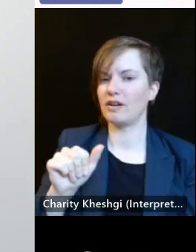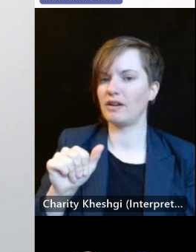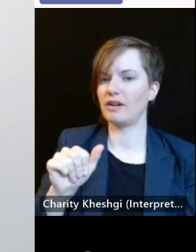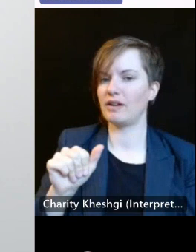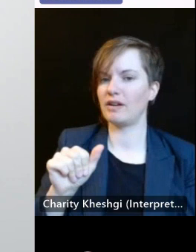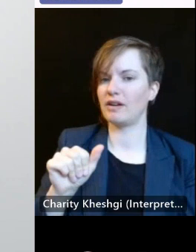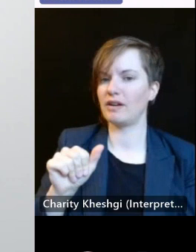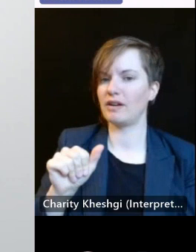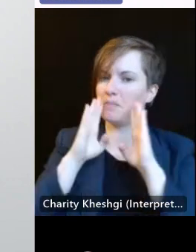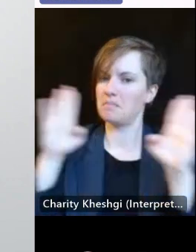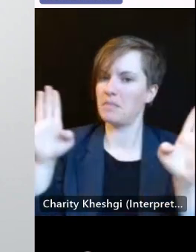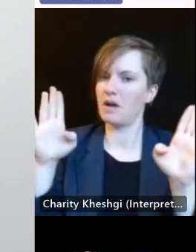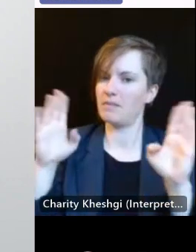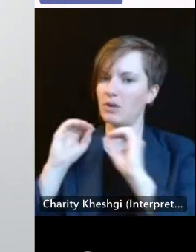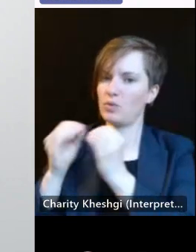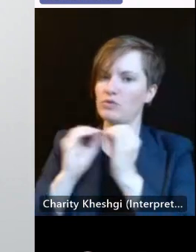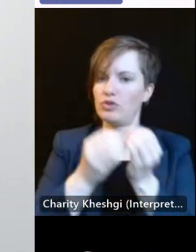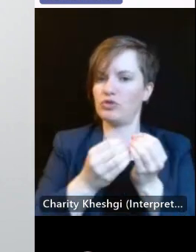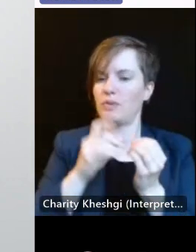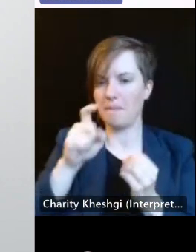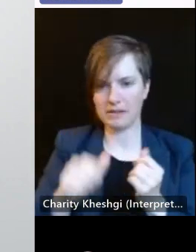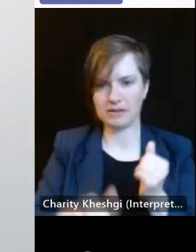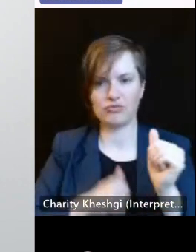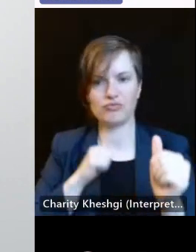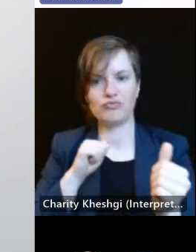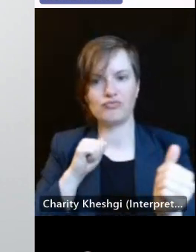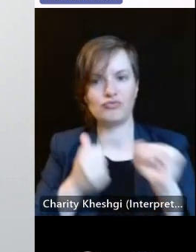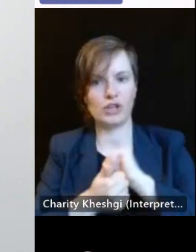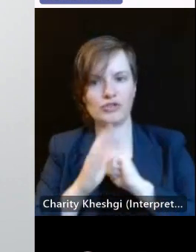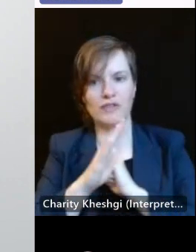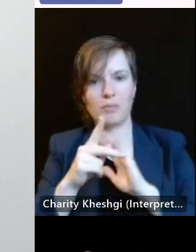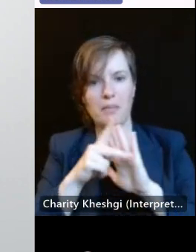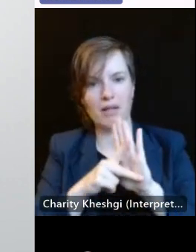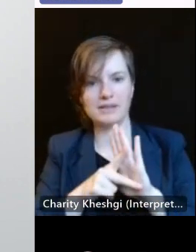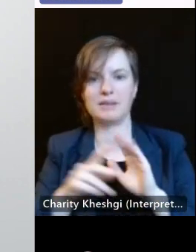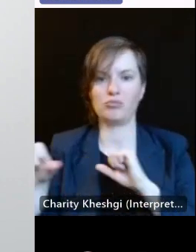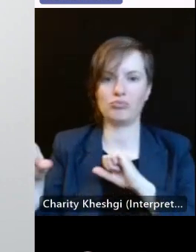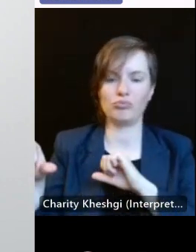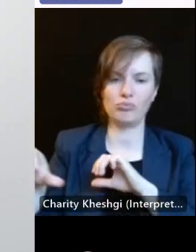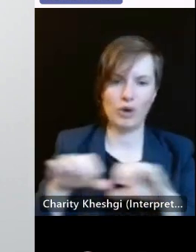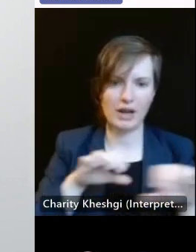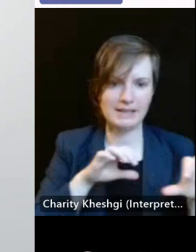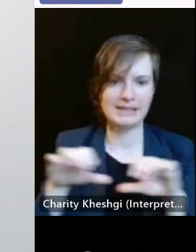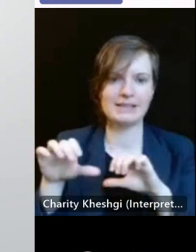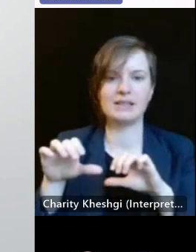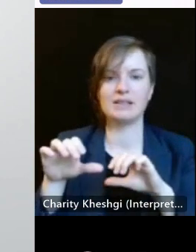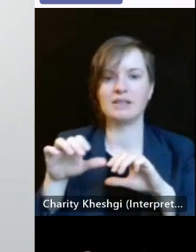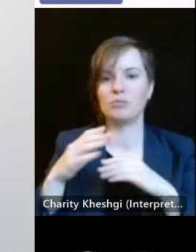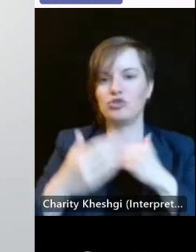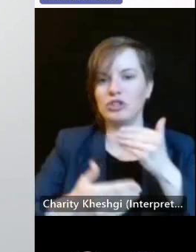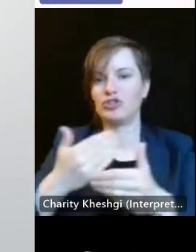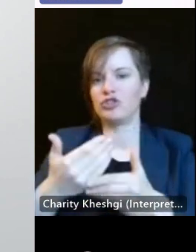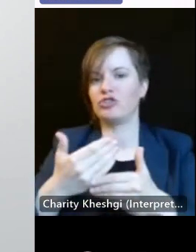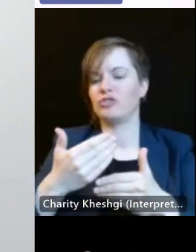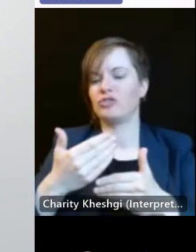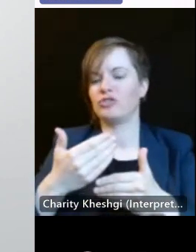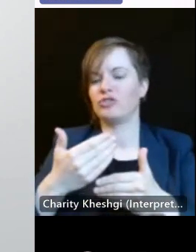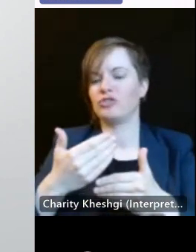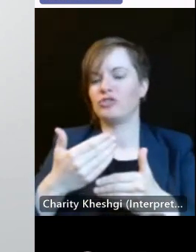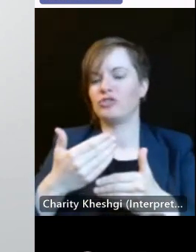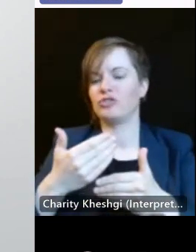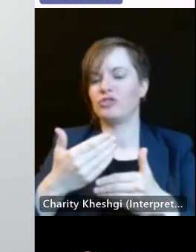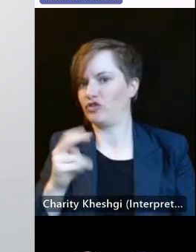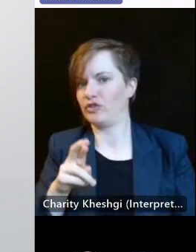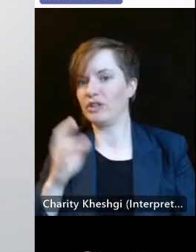to policies, practices, or procedures at shelters that people with disabilities need.